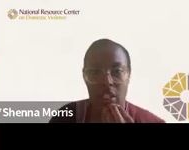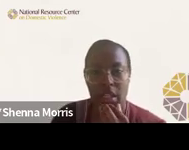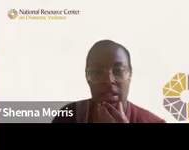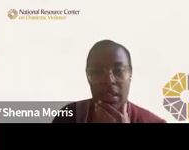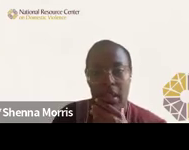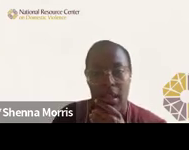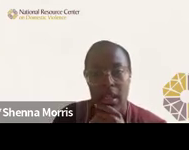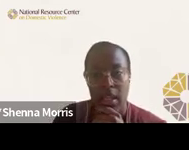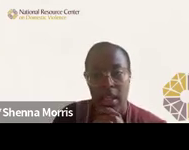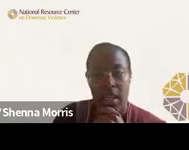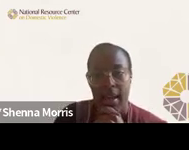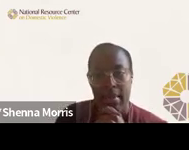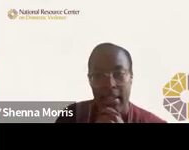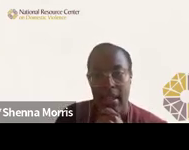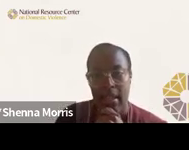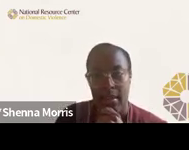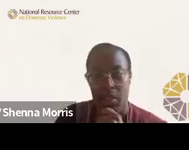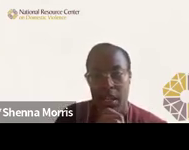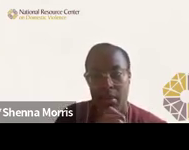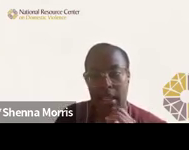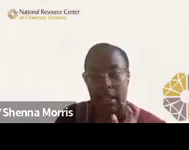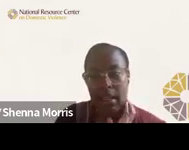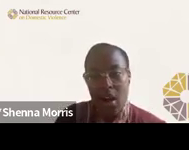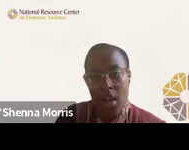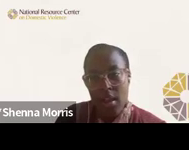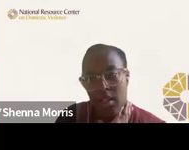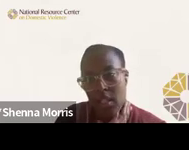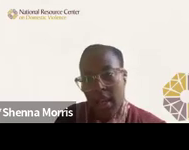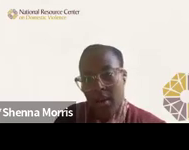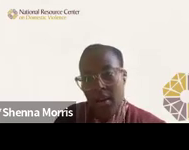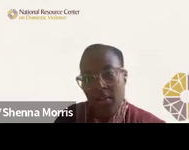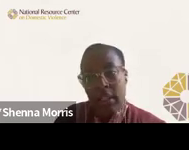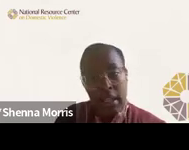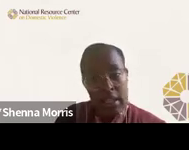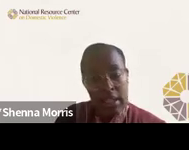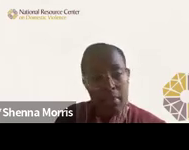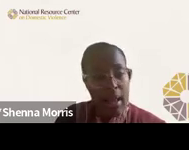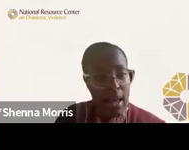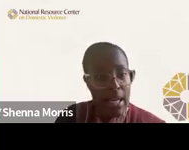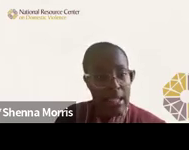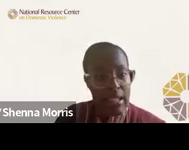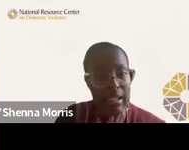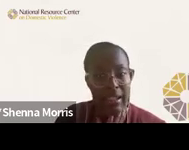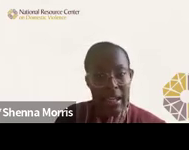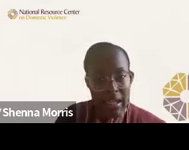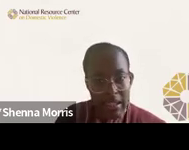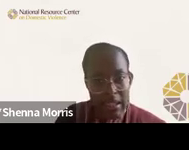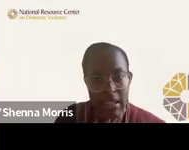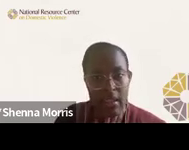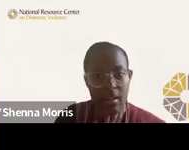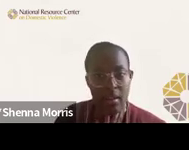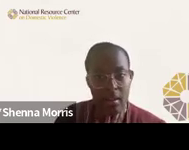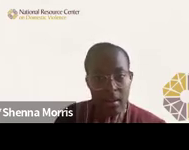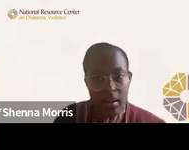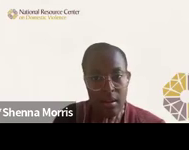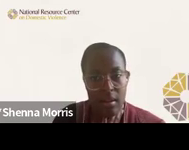This is Sheena speaking. I'm seeing some chiming in the chat of cleaning supplies,